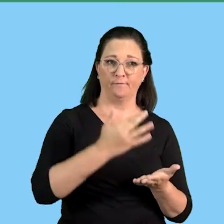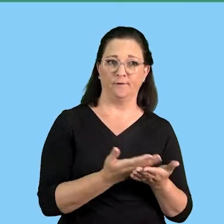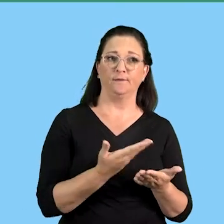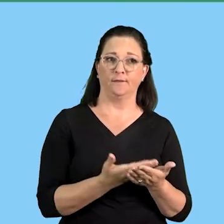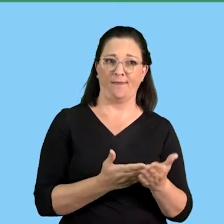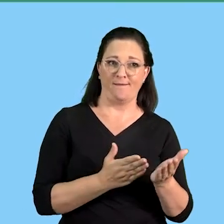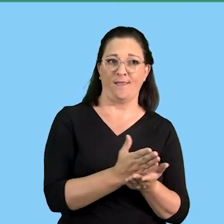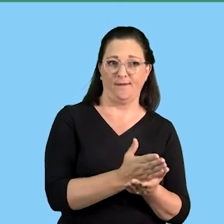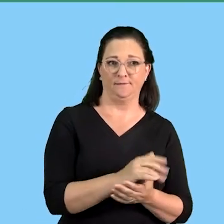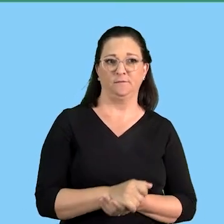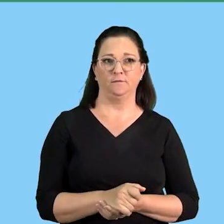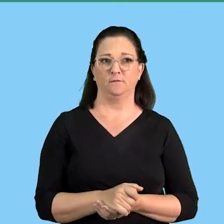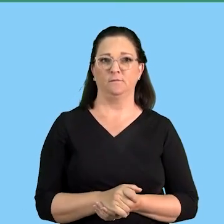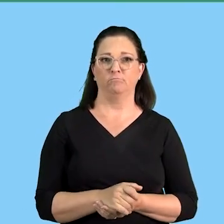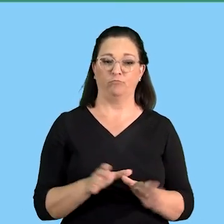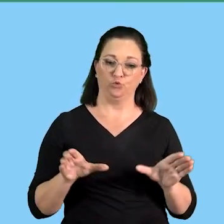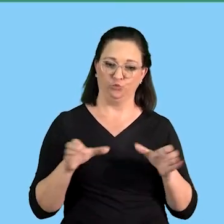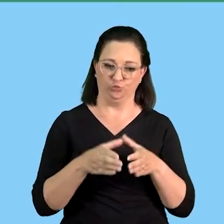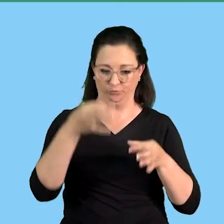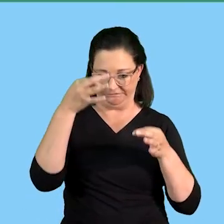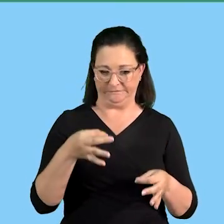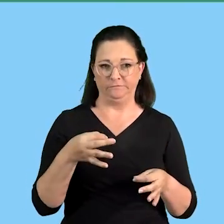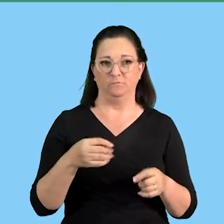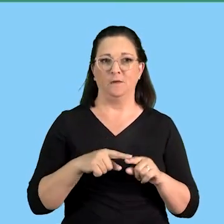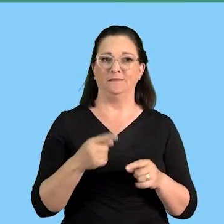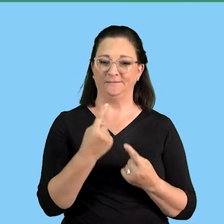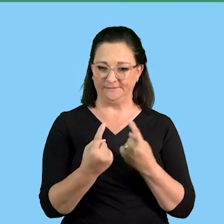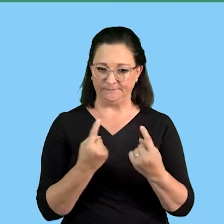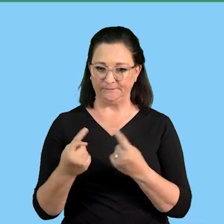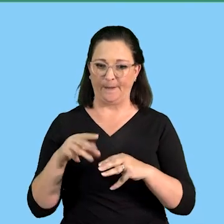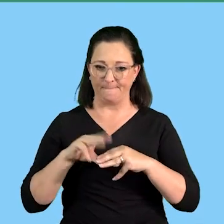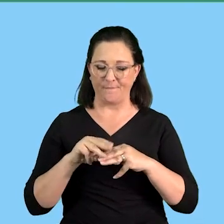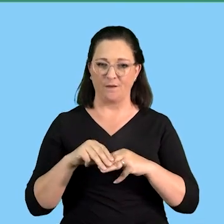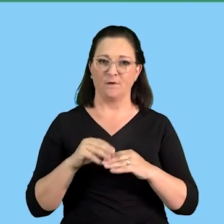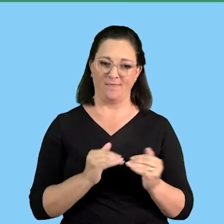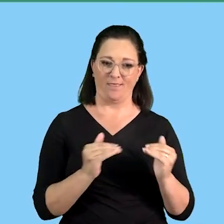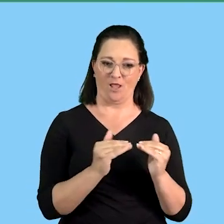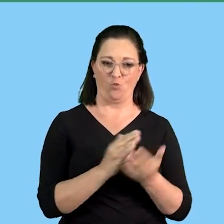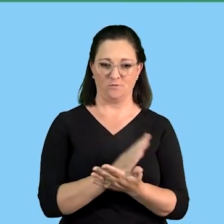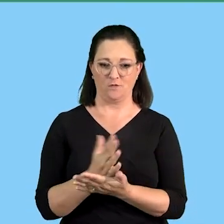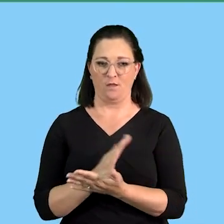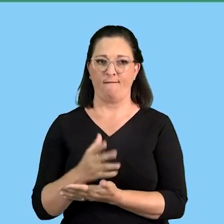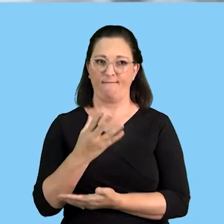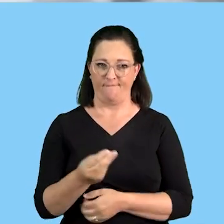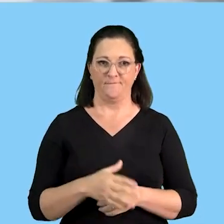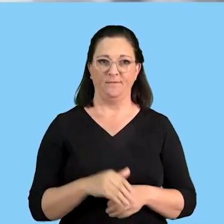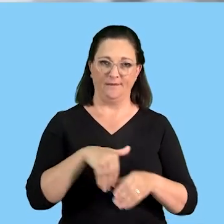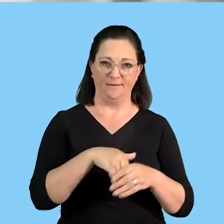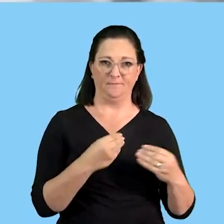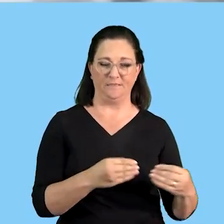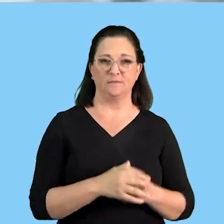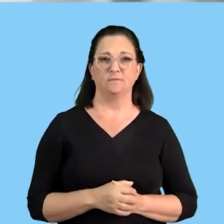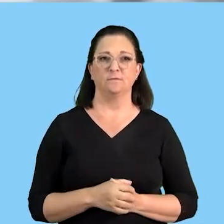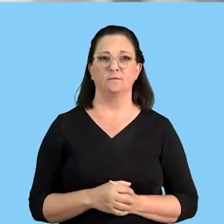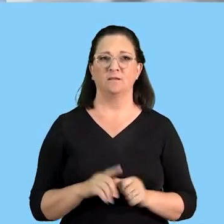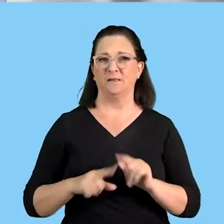and decision making is done by a group, and each member has an equal share in the business. And then when you're